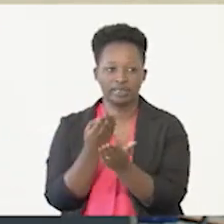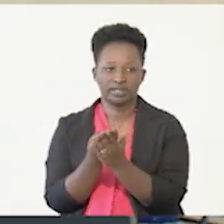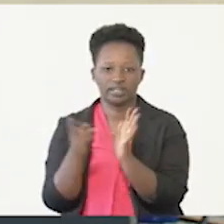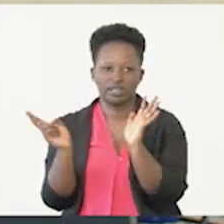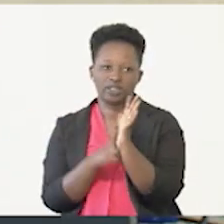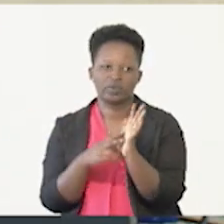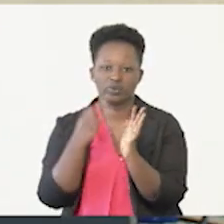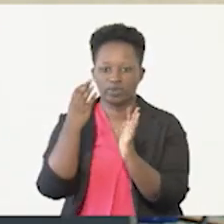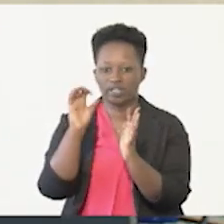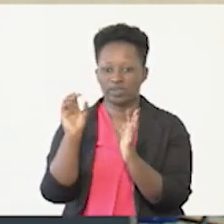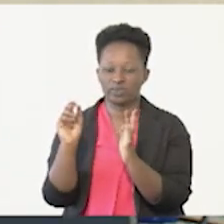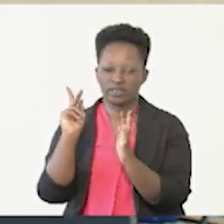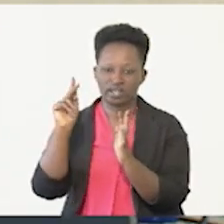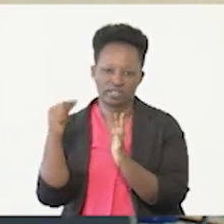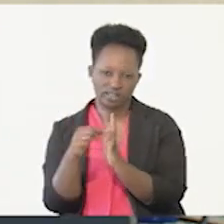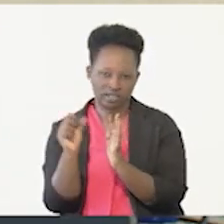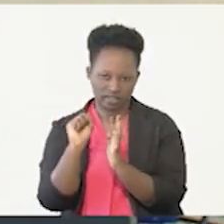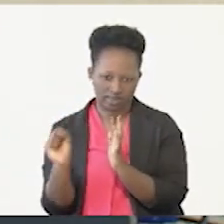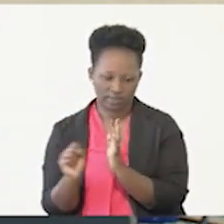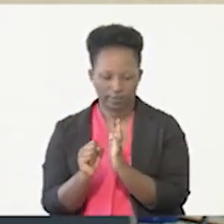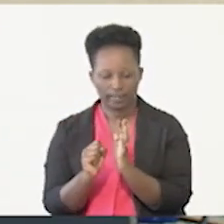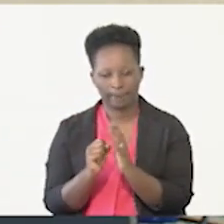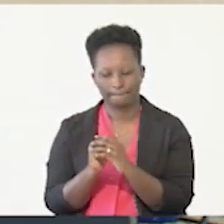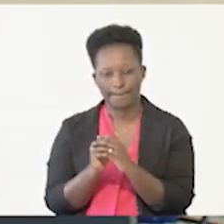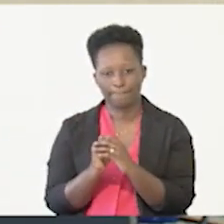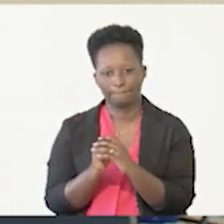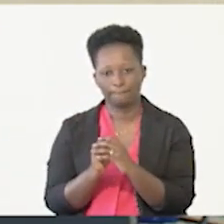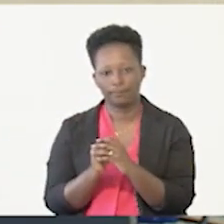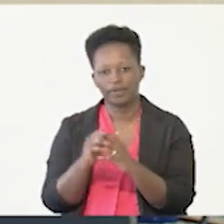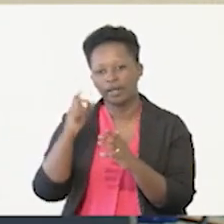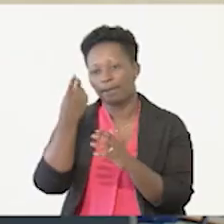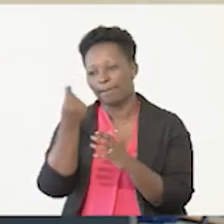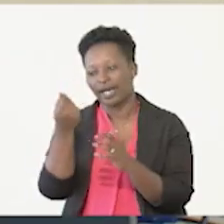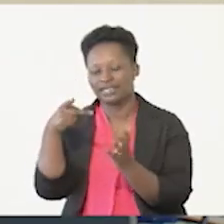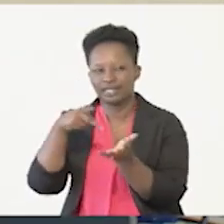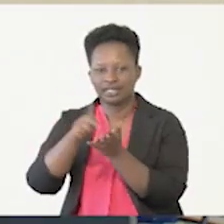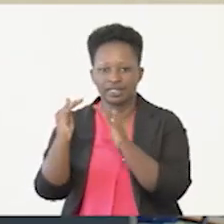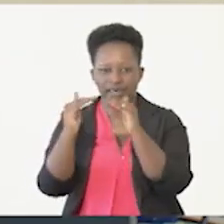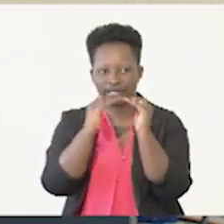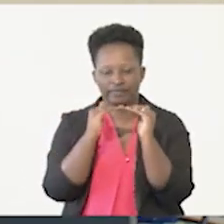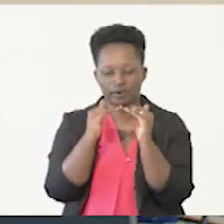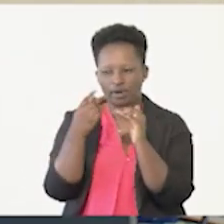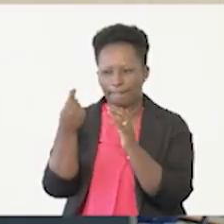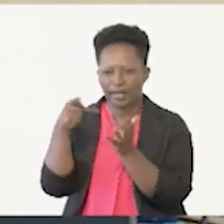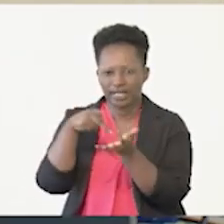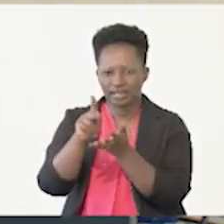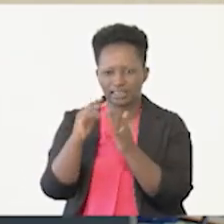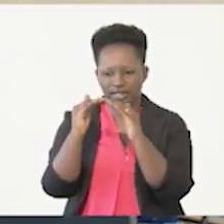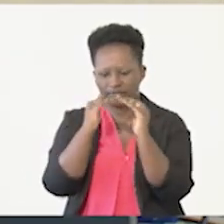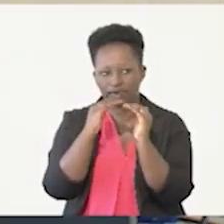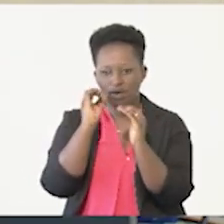at 300 kilograms. So what would be now the price level? What would be the price of